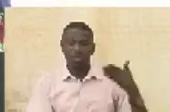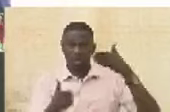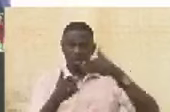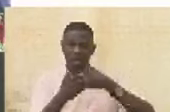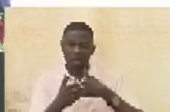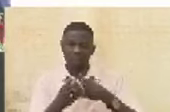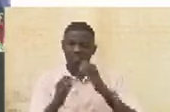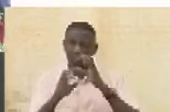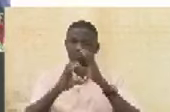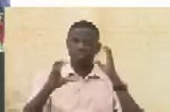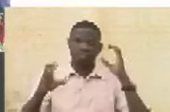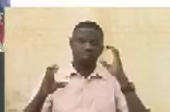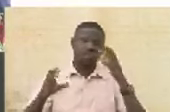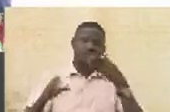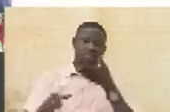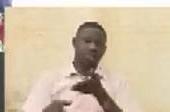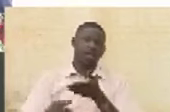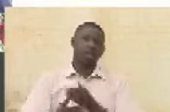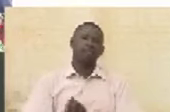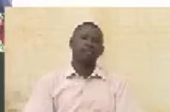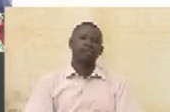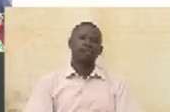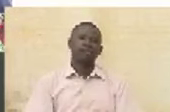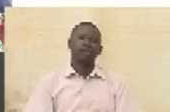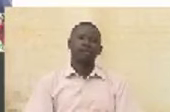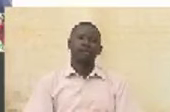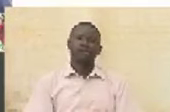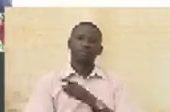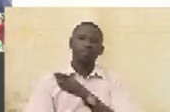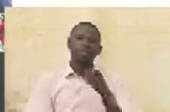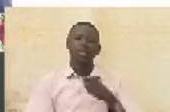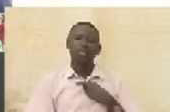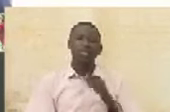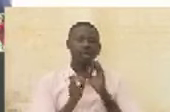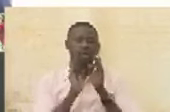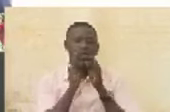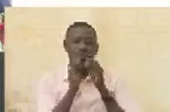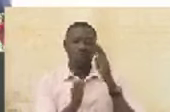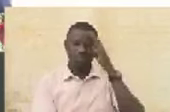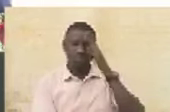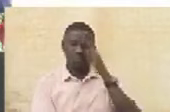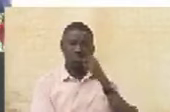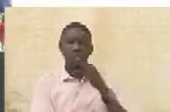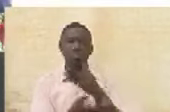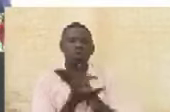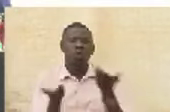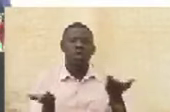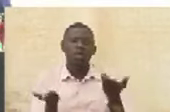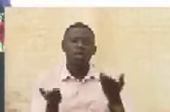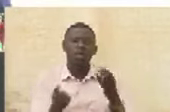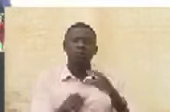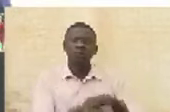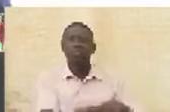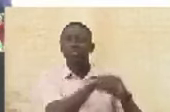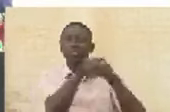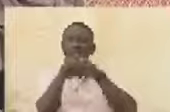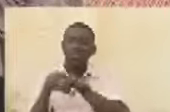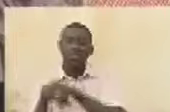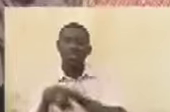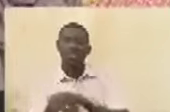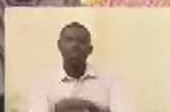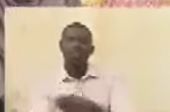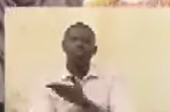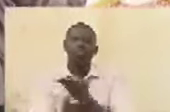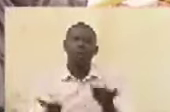what wala bring ifure to boss o ñinto, did they tell you the reason why you were being taken?